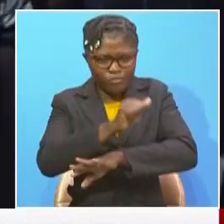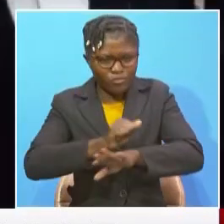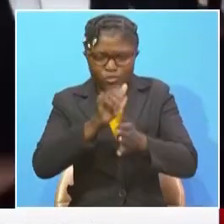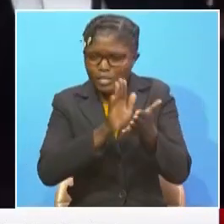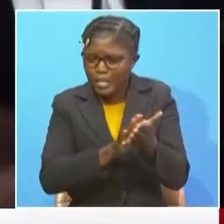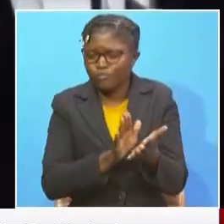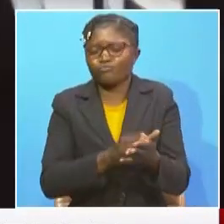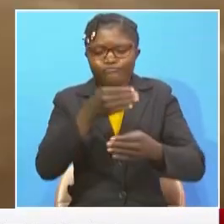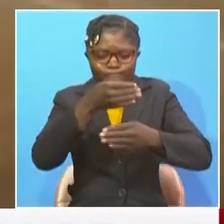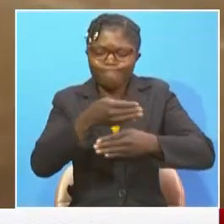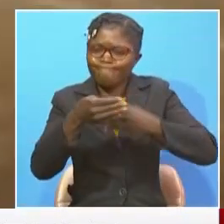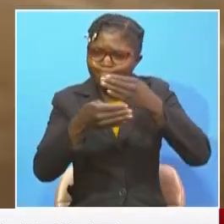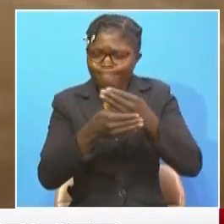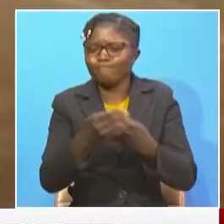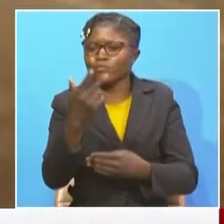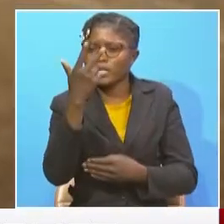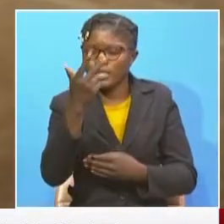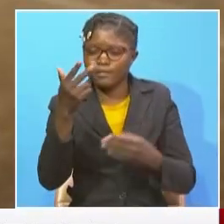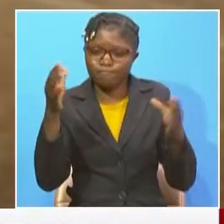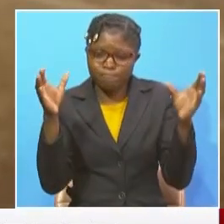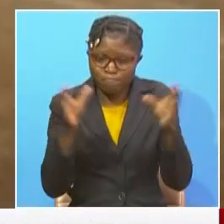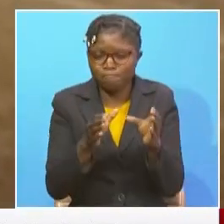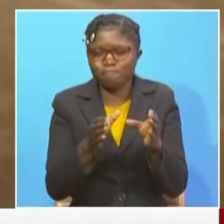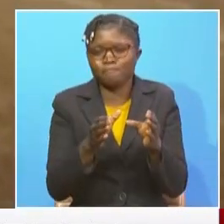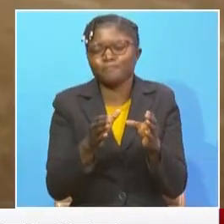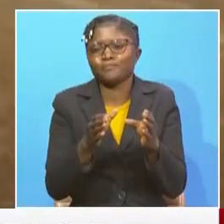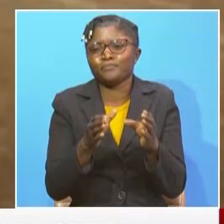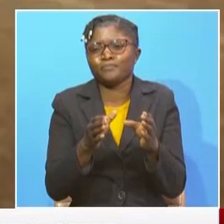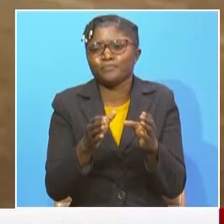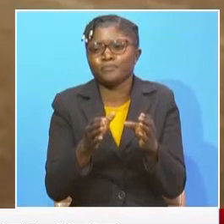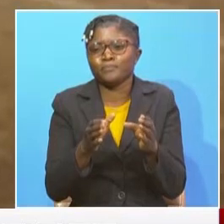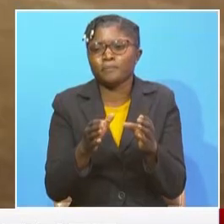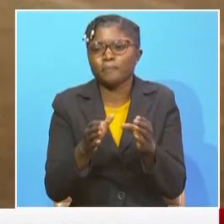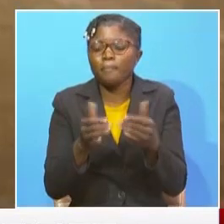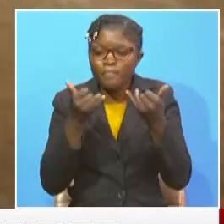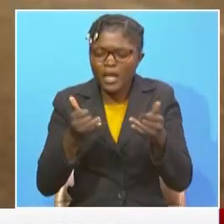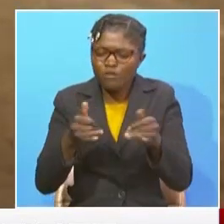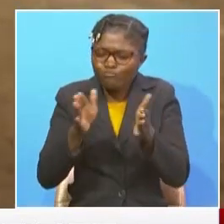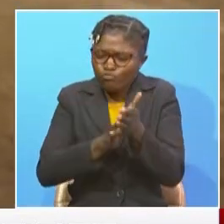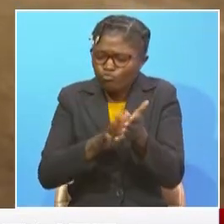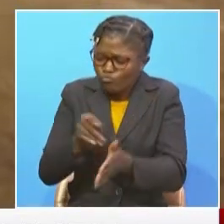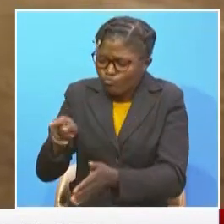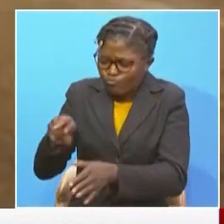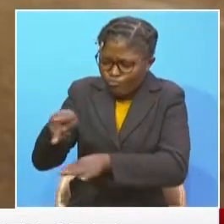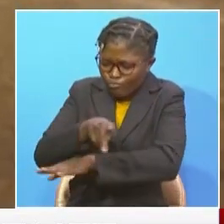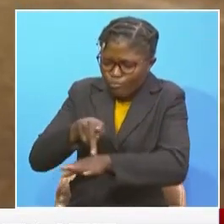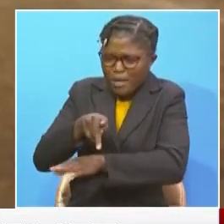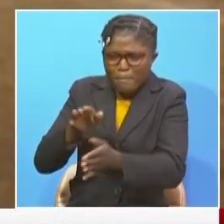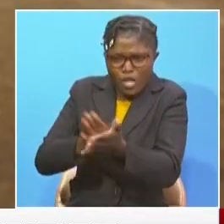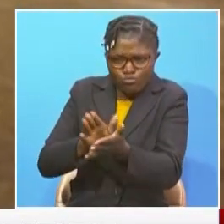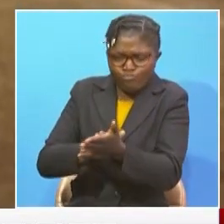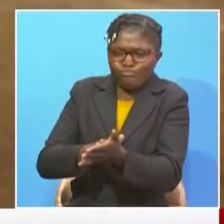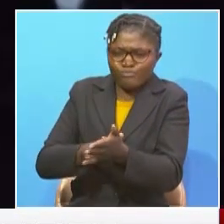building a 1x3 classroom block. So these schools were seated on the primary section. So after building that block, which